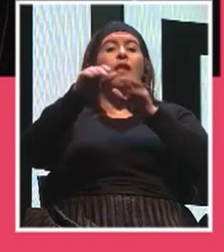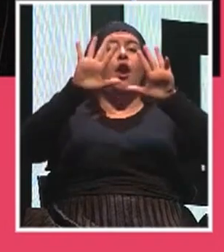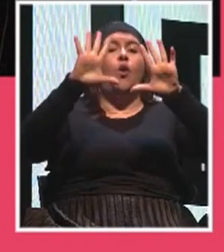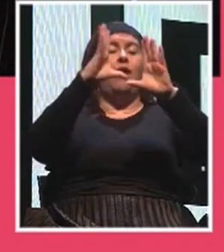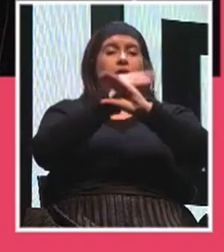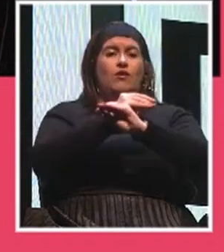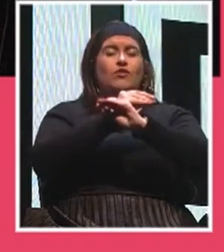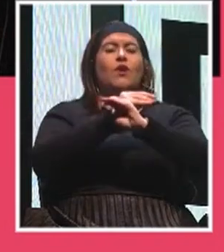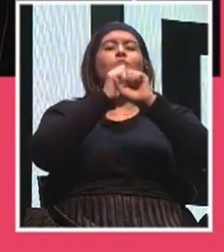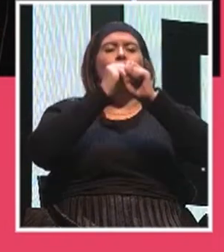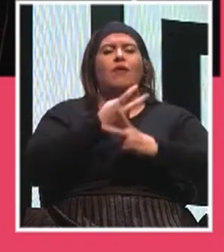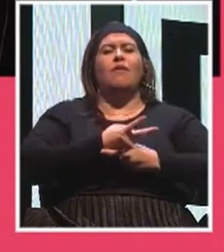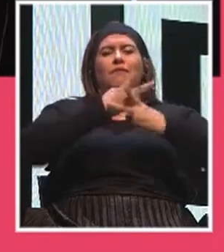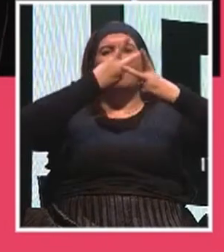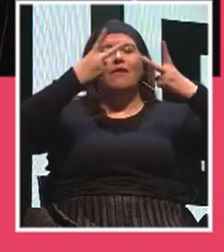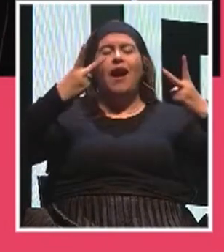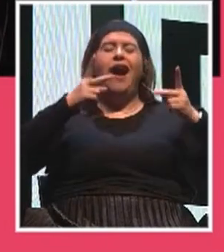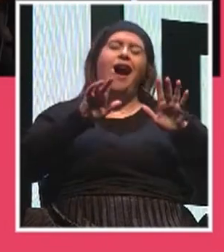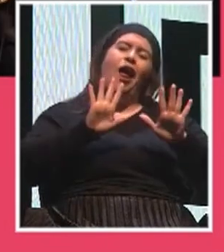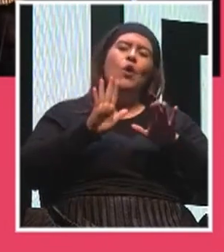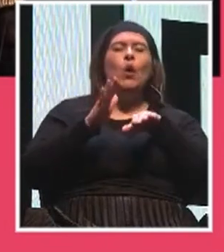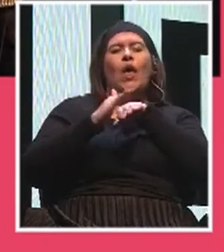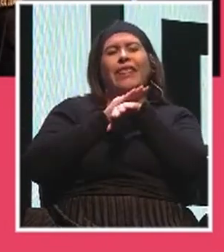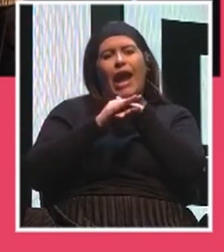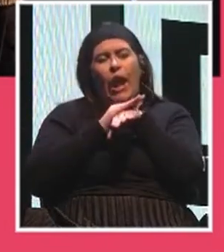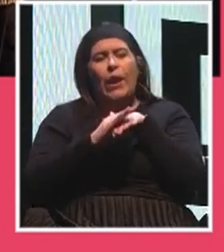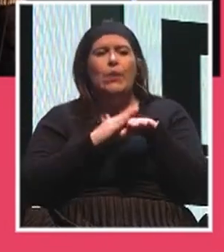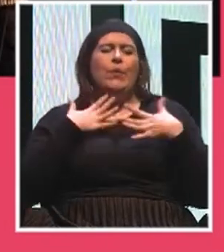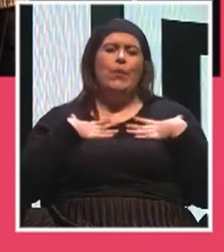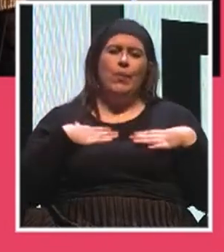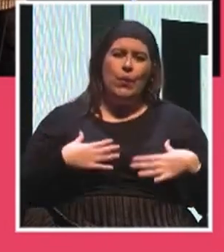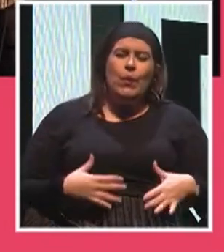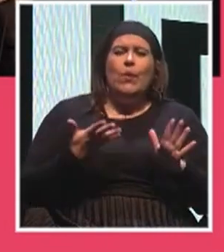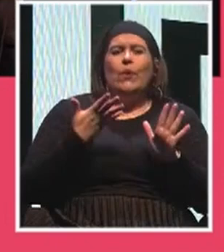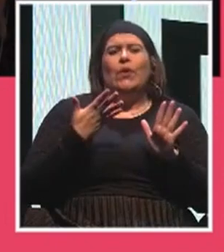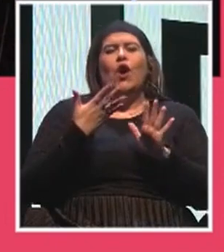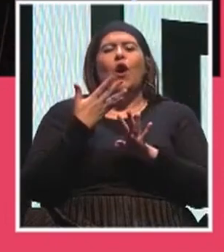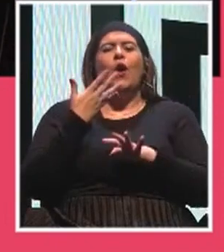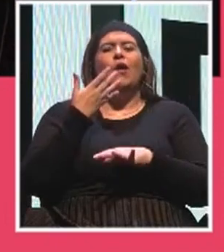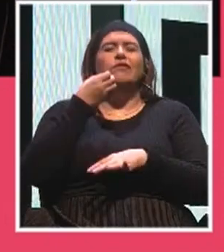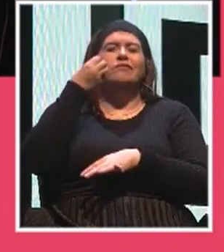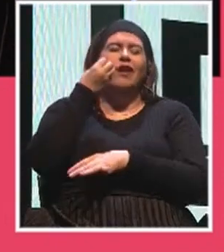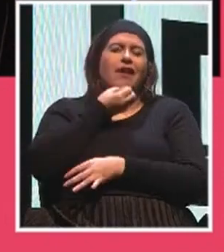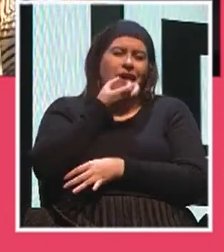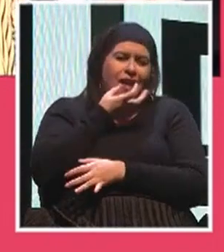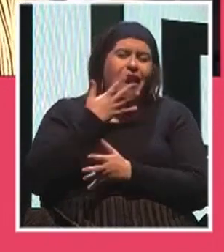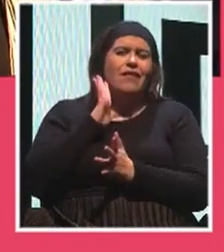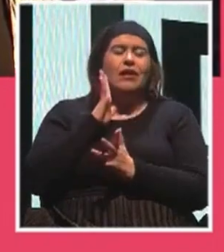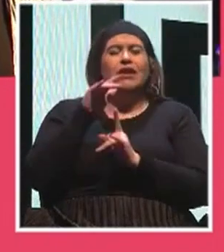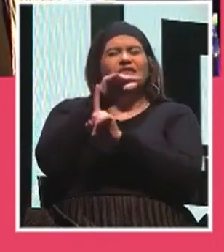some nudity, some bad language? Can we show some adult situations? Can we have